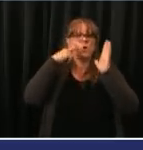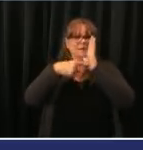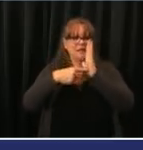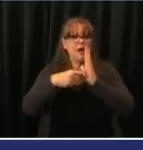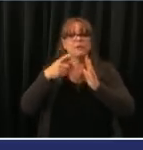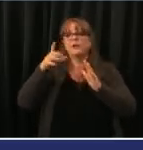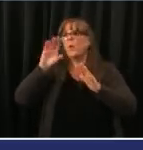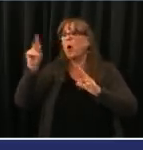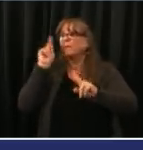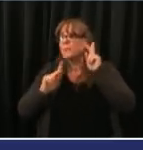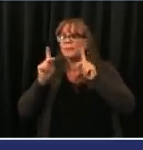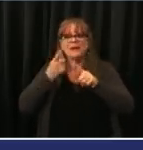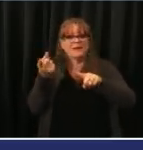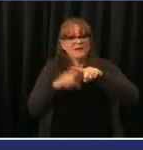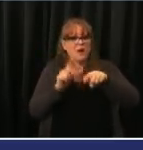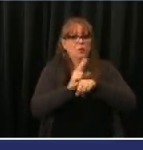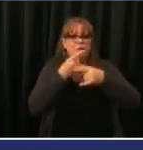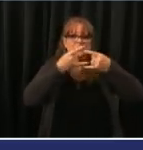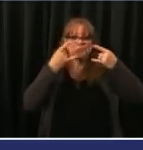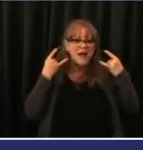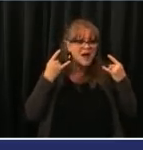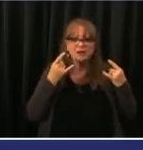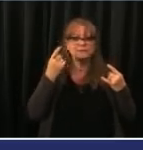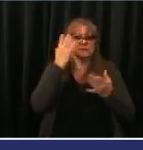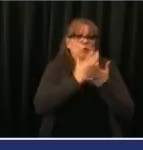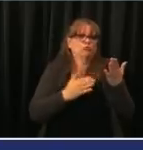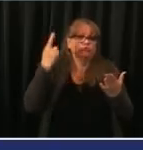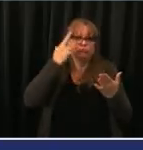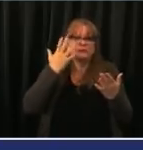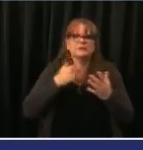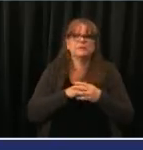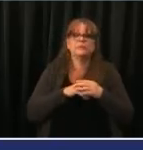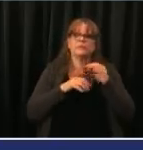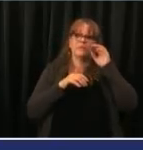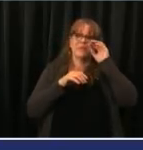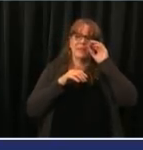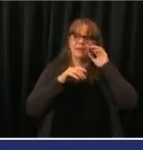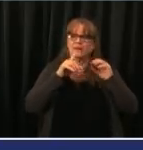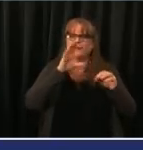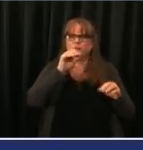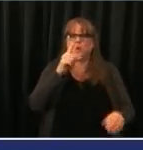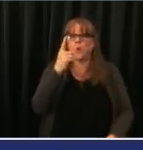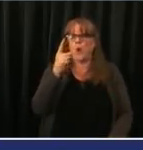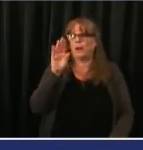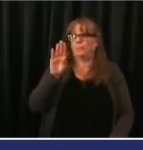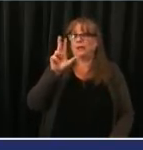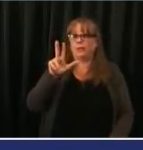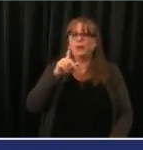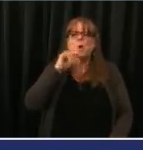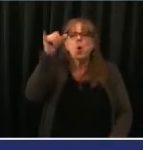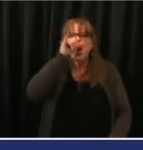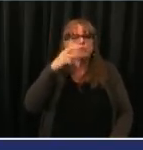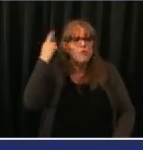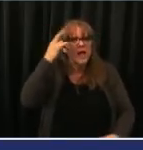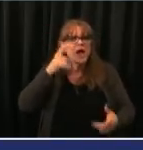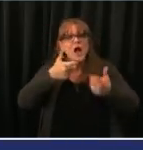1B3 is a large group. We currently estimate that there are over 1.1 million Coloradans in this group. That